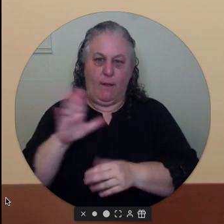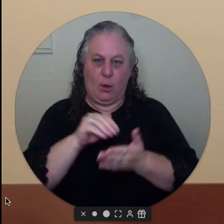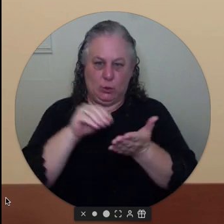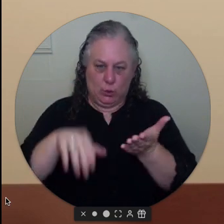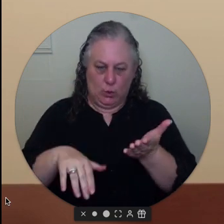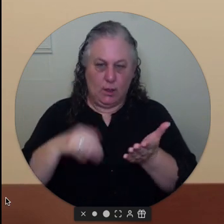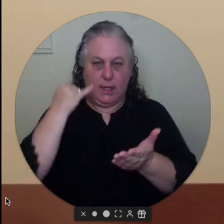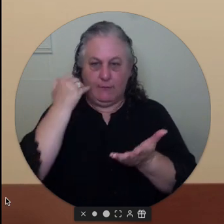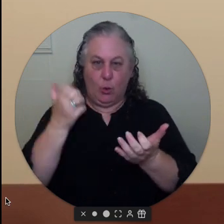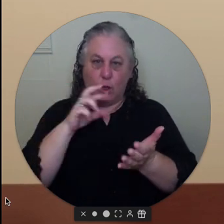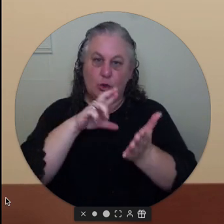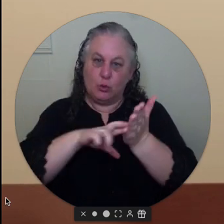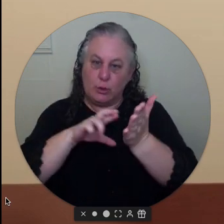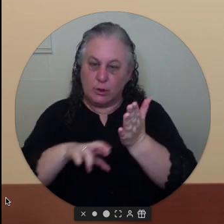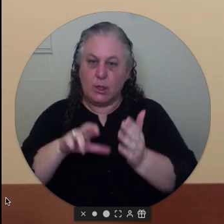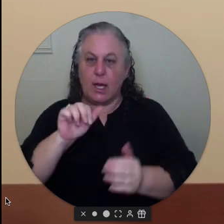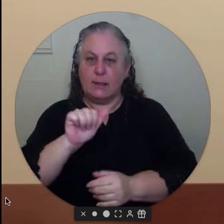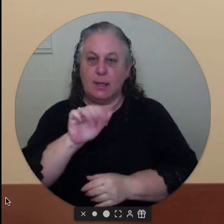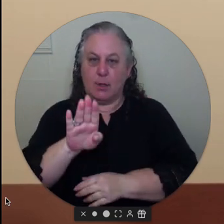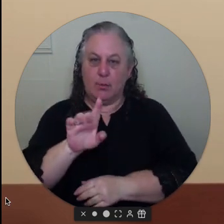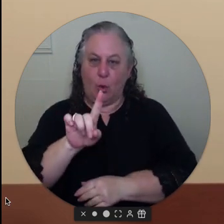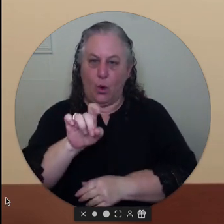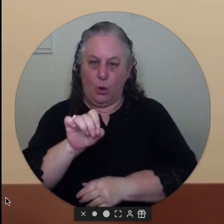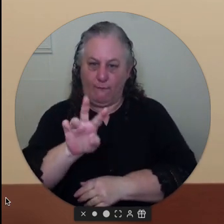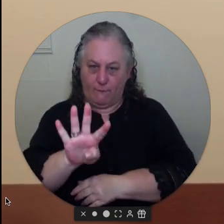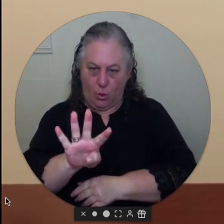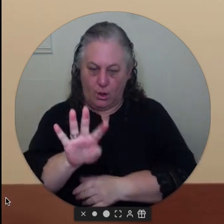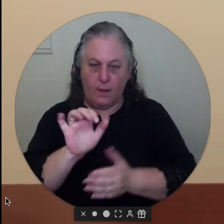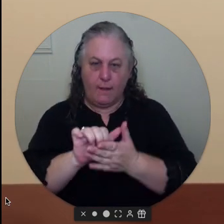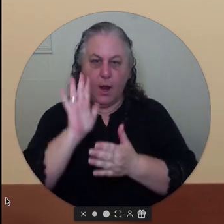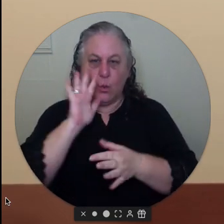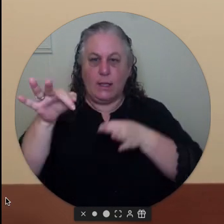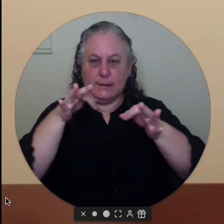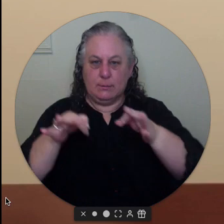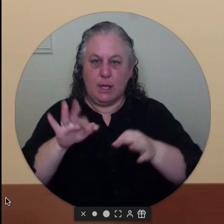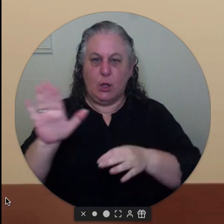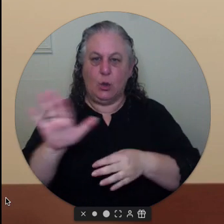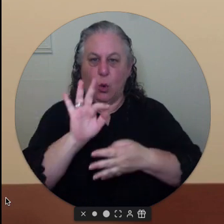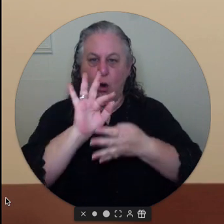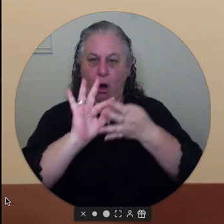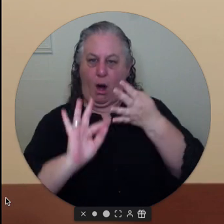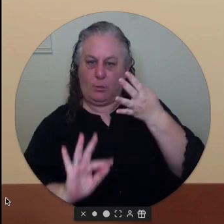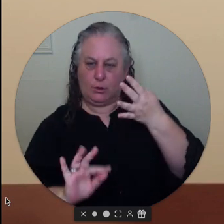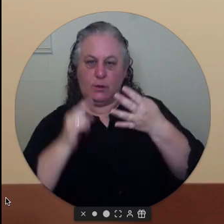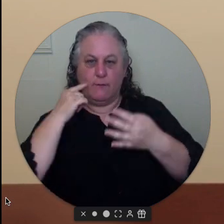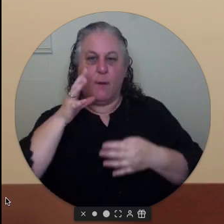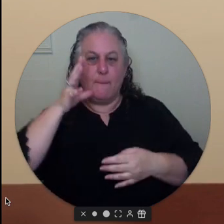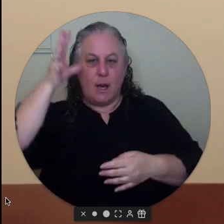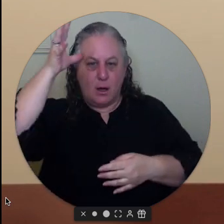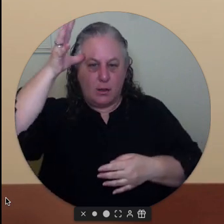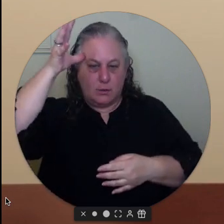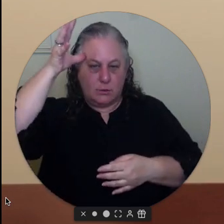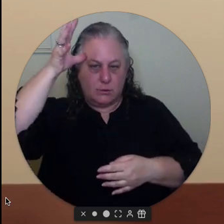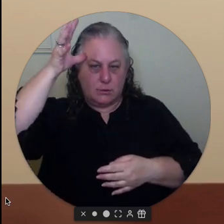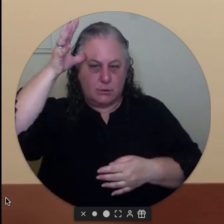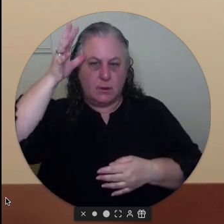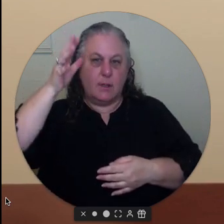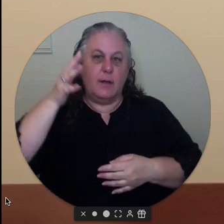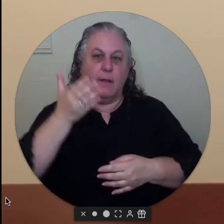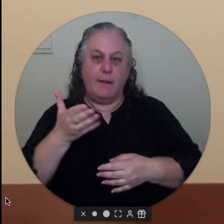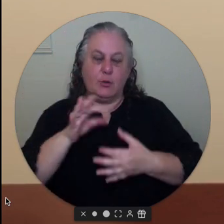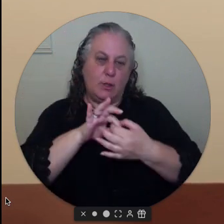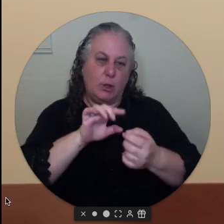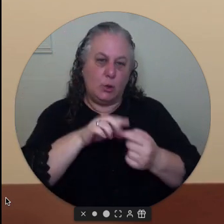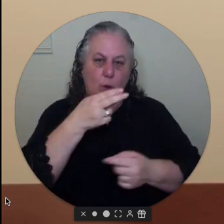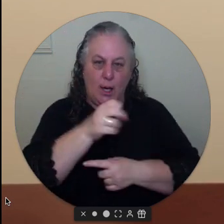do some research on Assembly Bill 104, that will explain all of your options as parents. There are some things related to there for